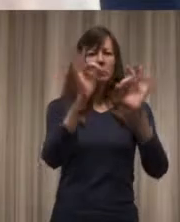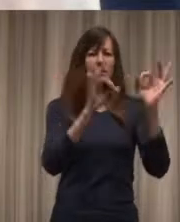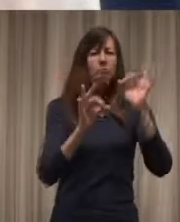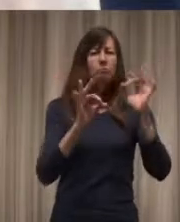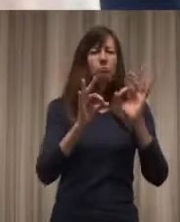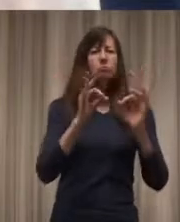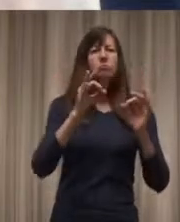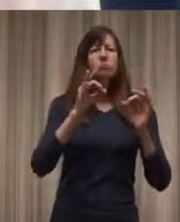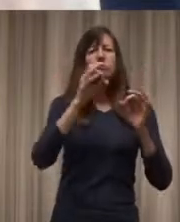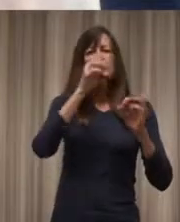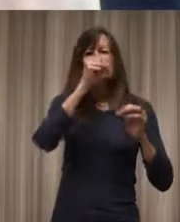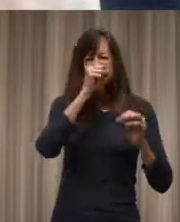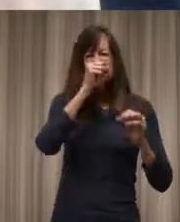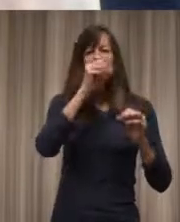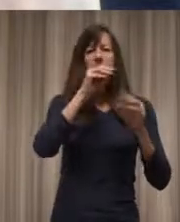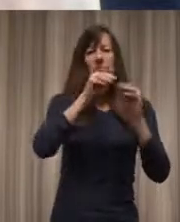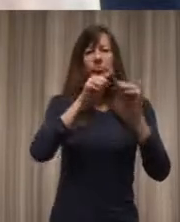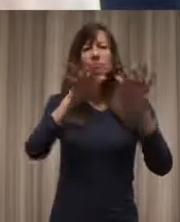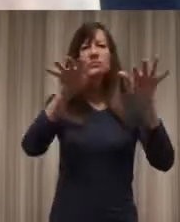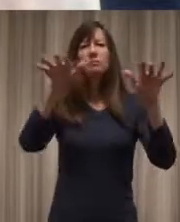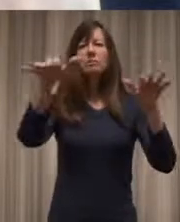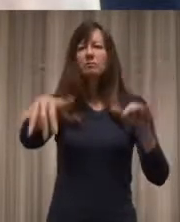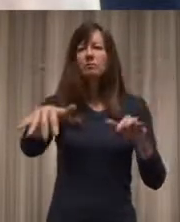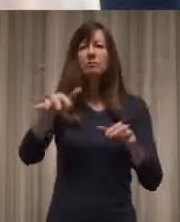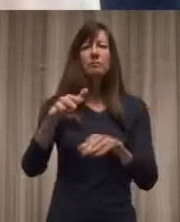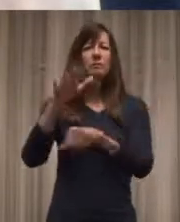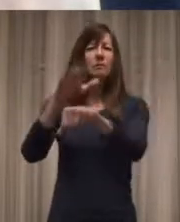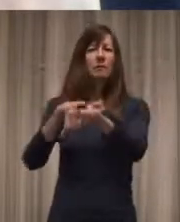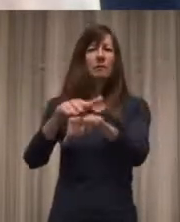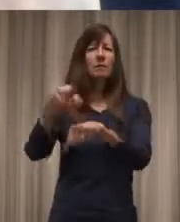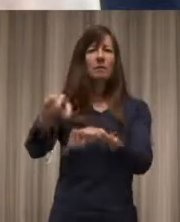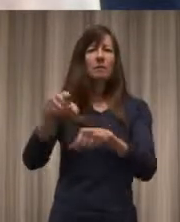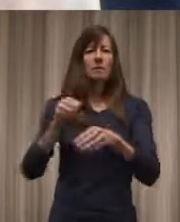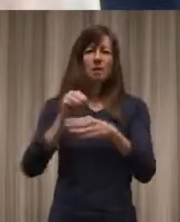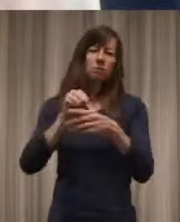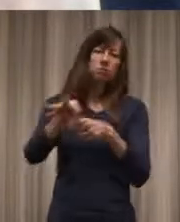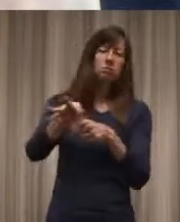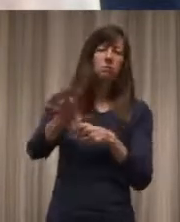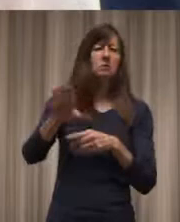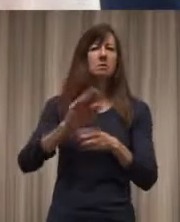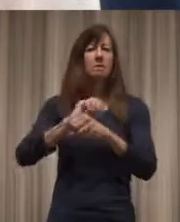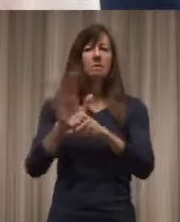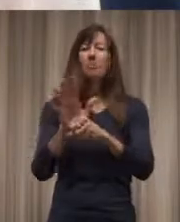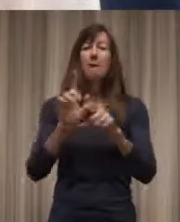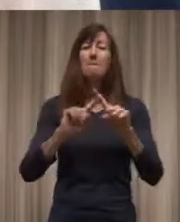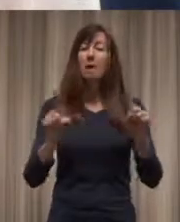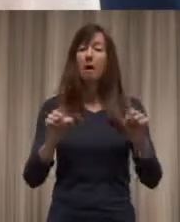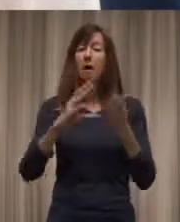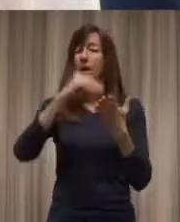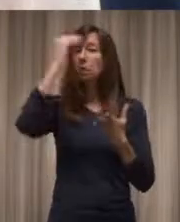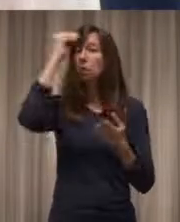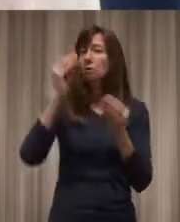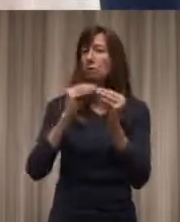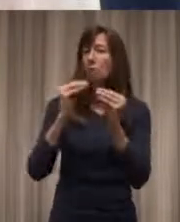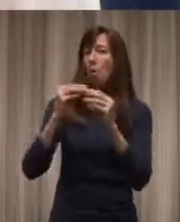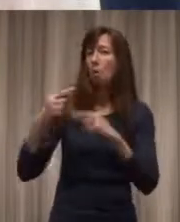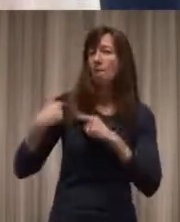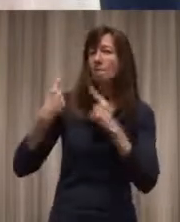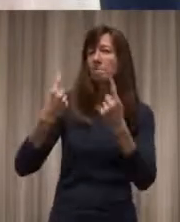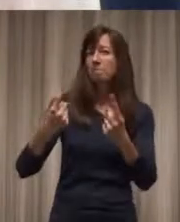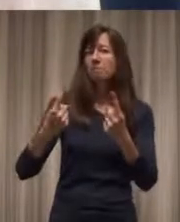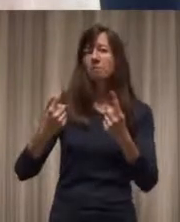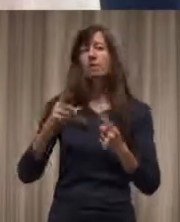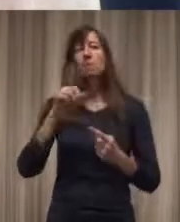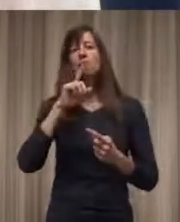and so on. But as we've learned more from health experts and scientists, the virus is spread in an aerosolized manner, meaning